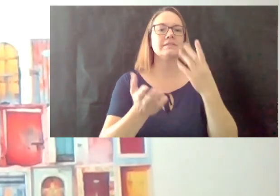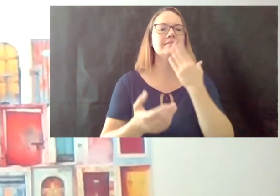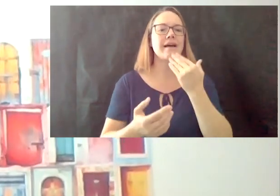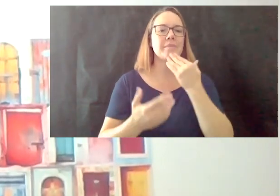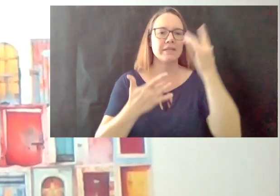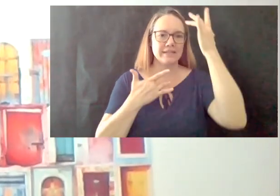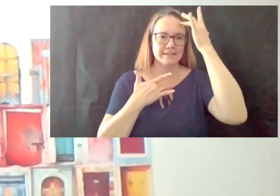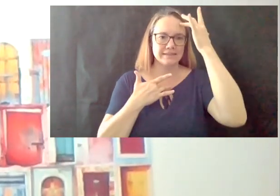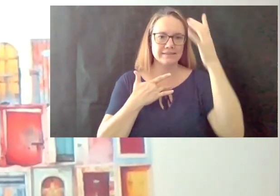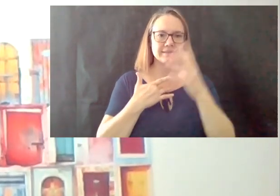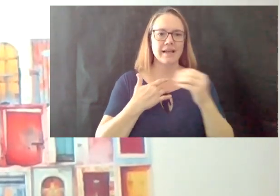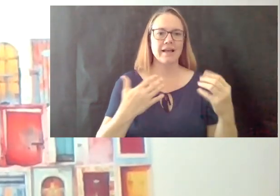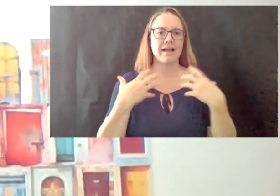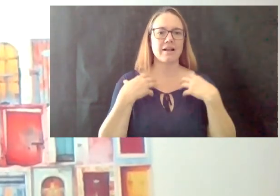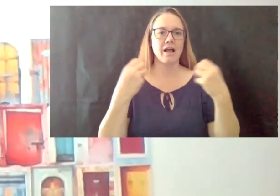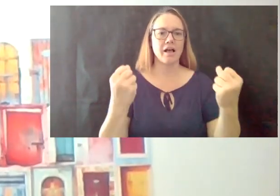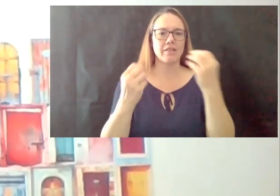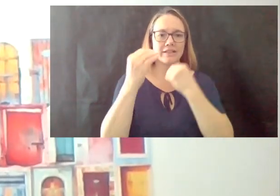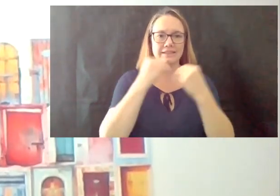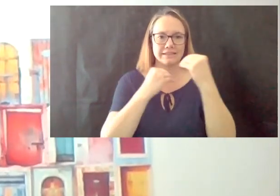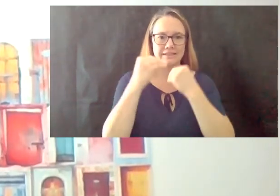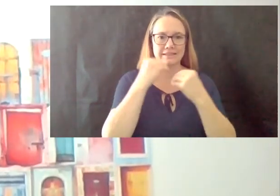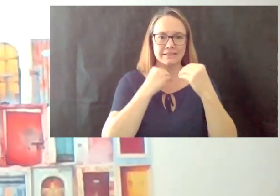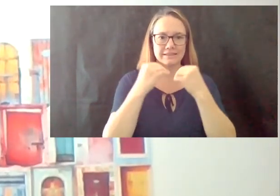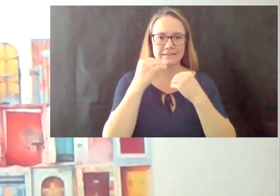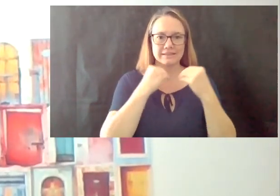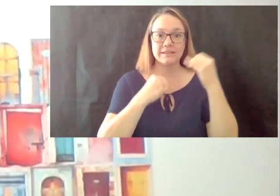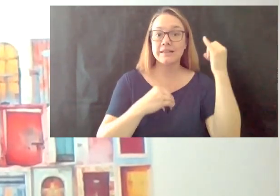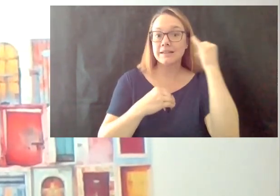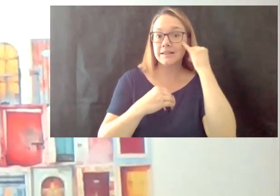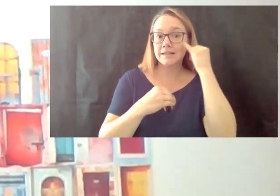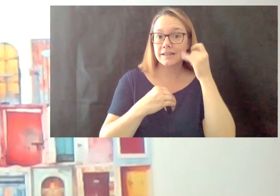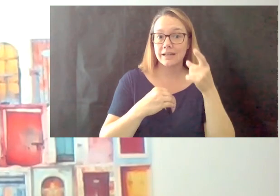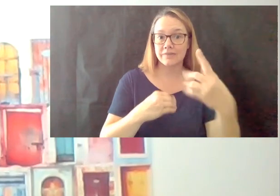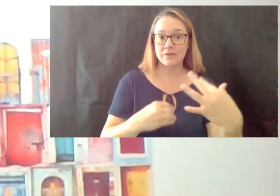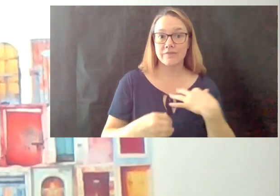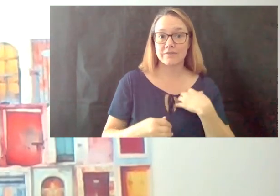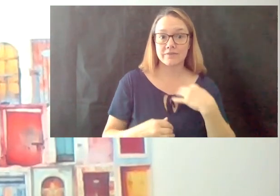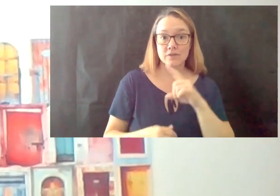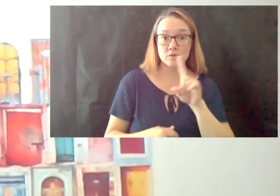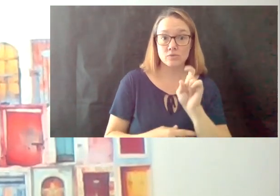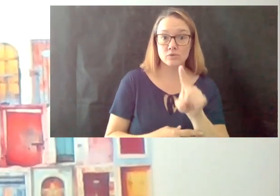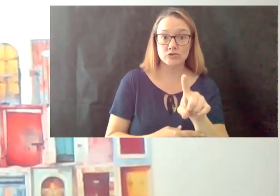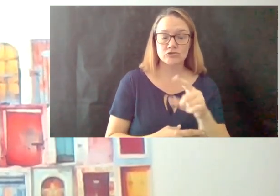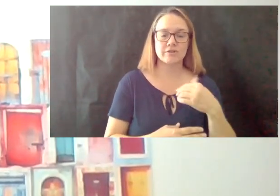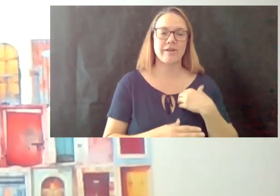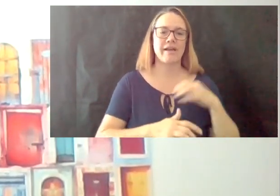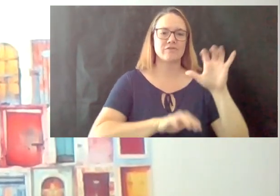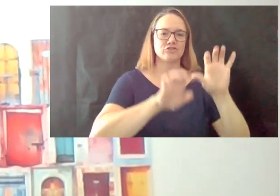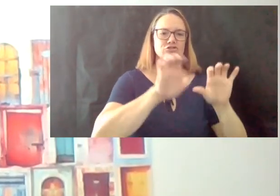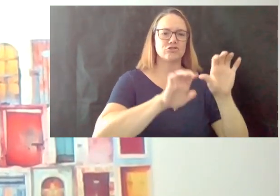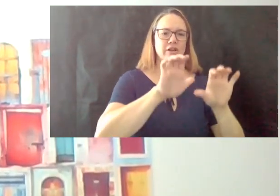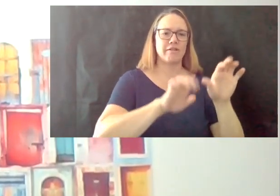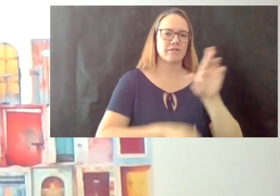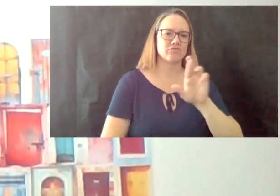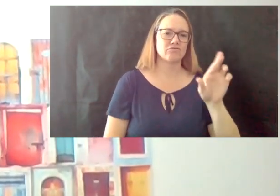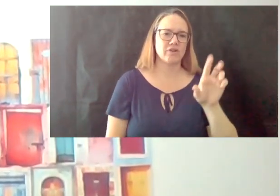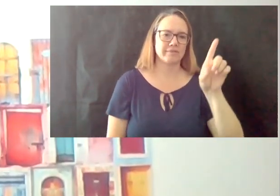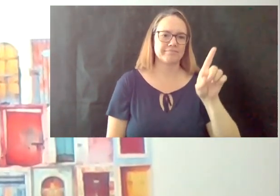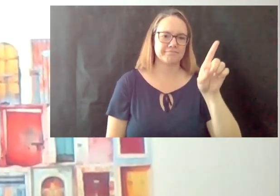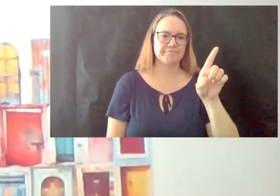diabetes and healthy eating. If you have a question during the presentation, please submit it in the Q&A chat in the upper right-hand corner of your